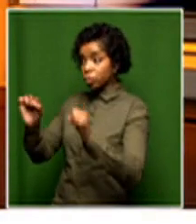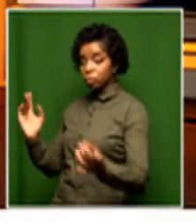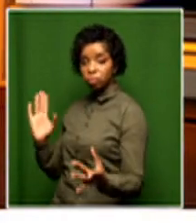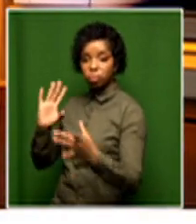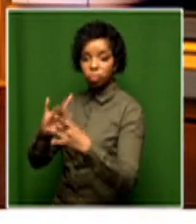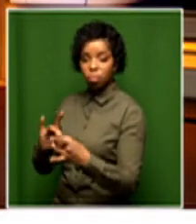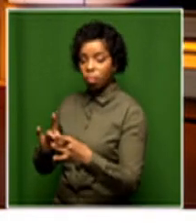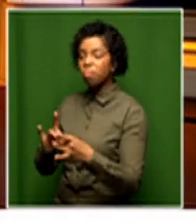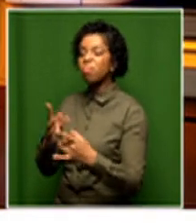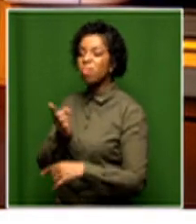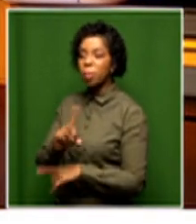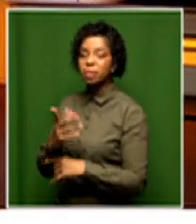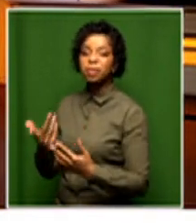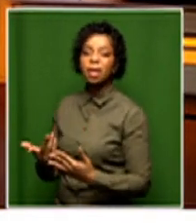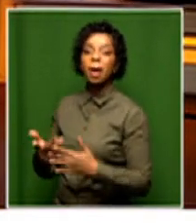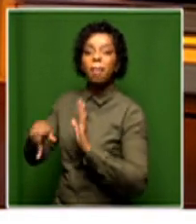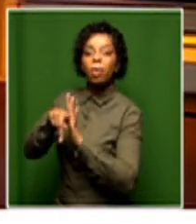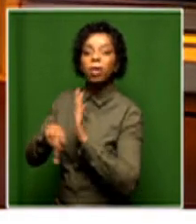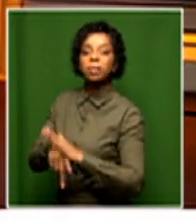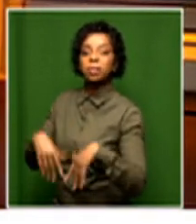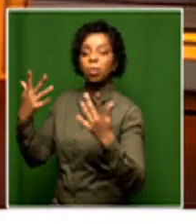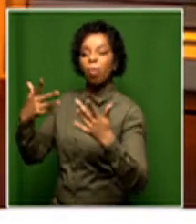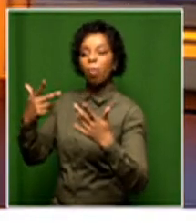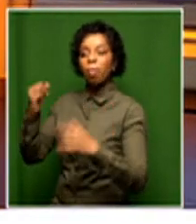parties, manifestos or policies?